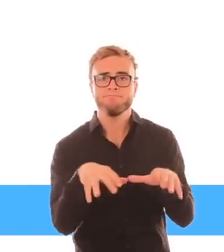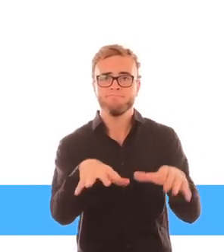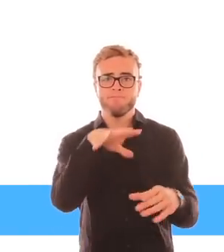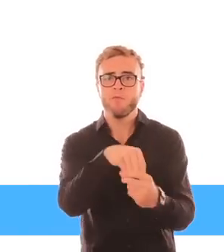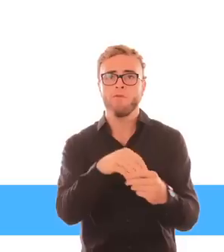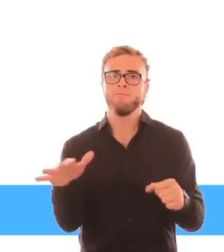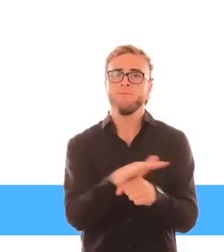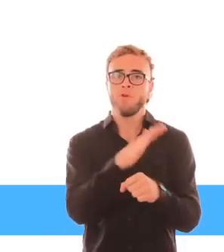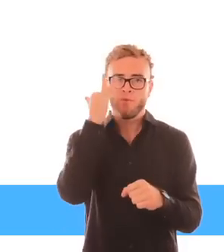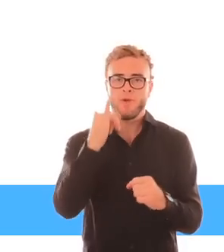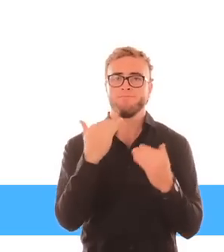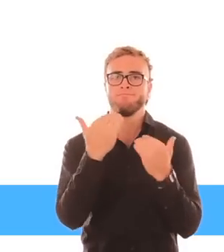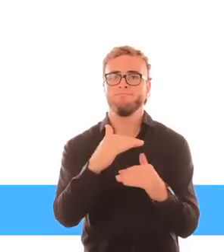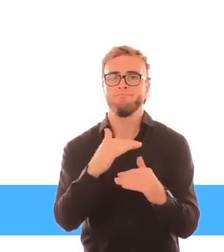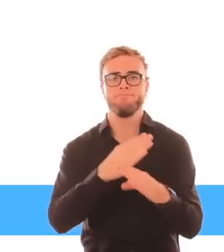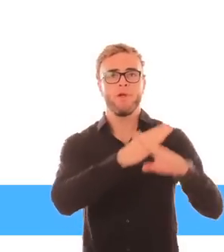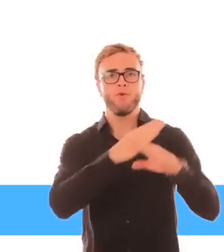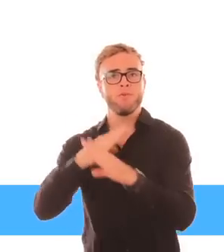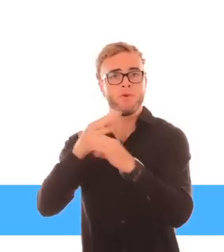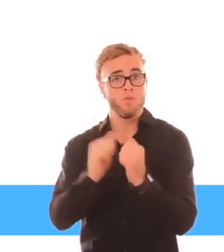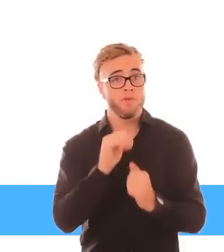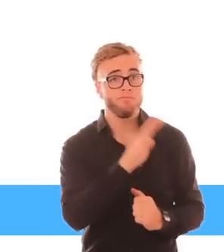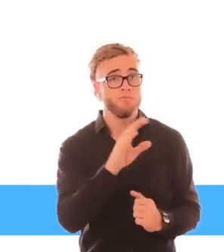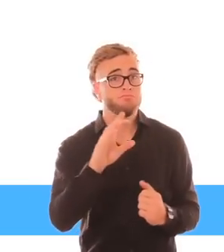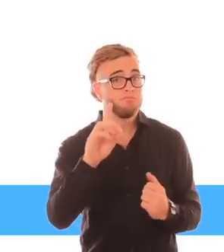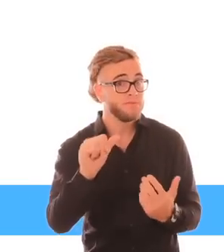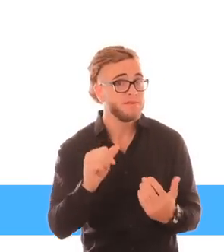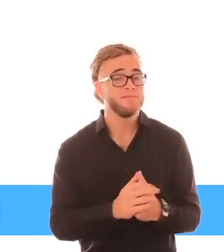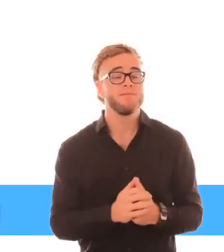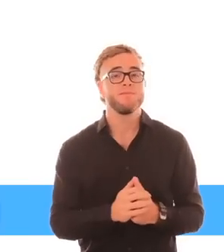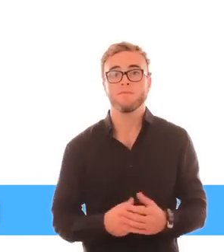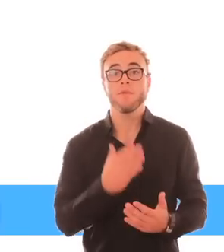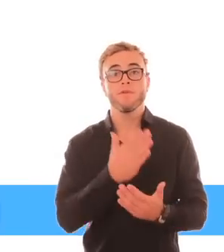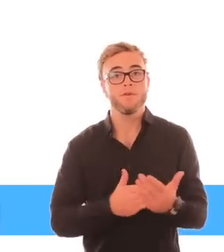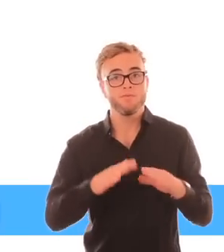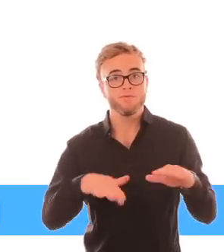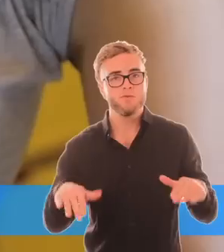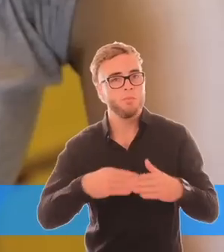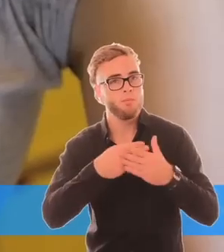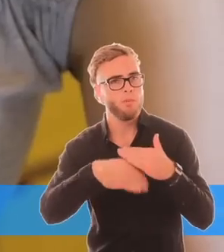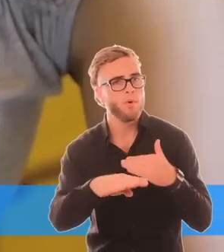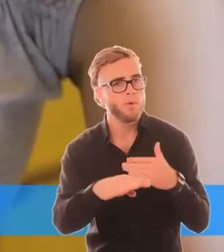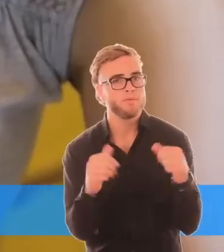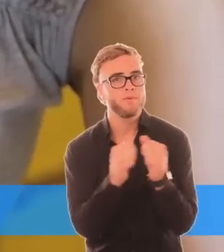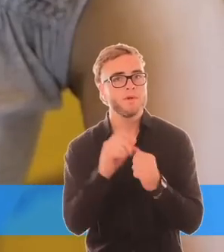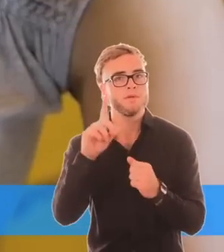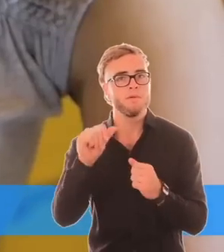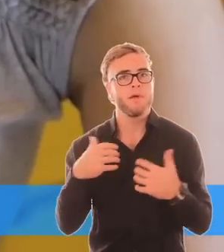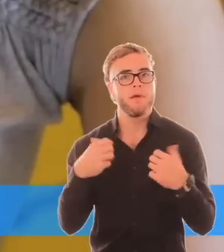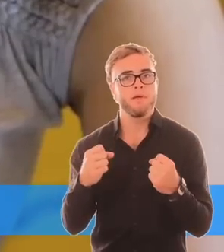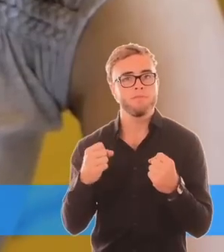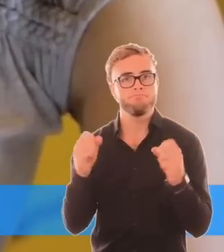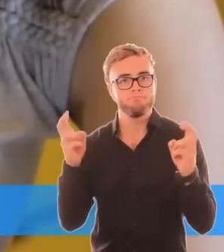of their impairment and other barriers associated with it. Some children are born with a disabling health condition or impairment, while